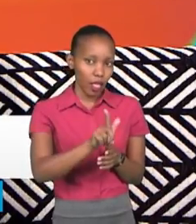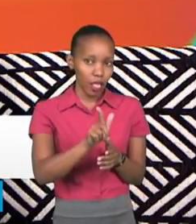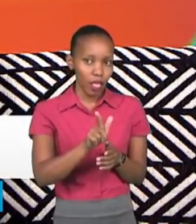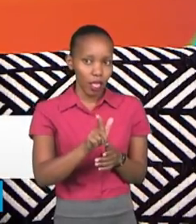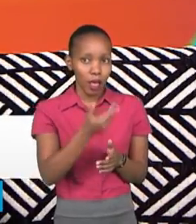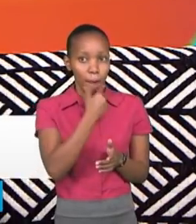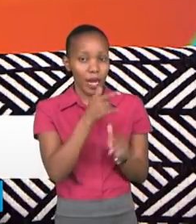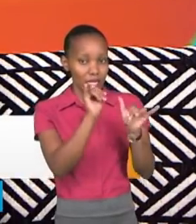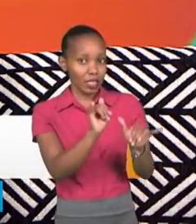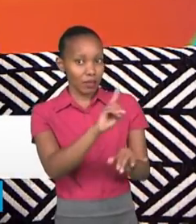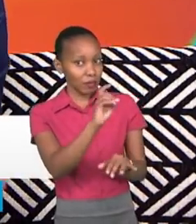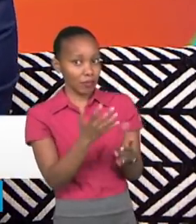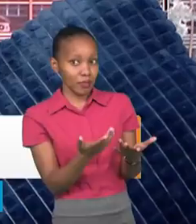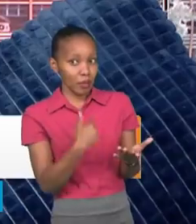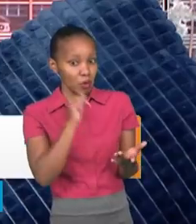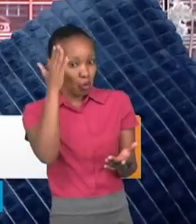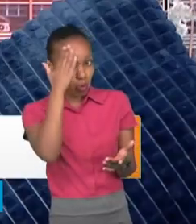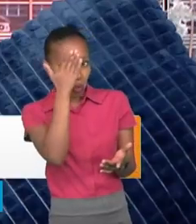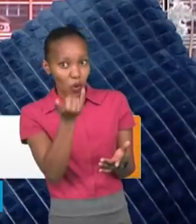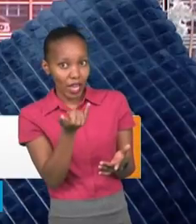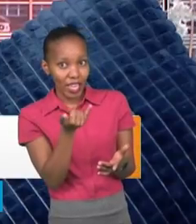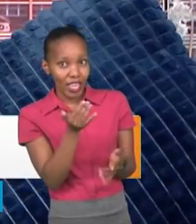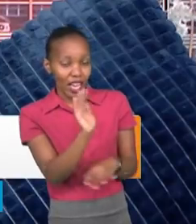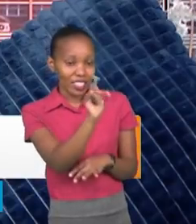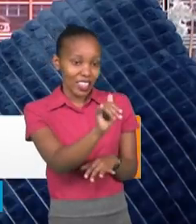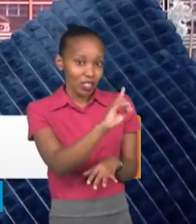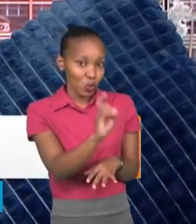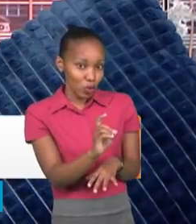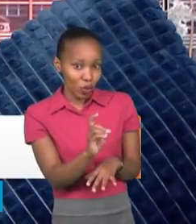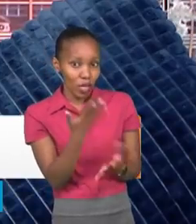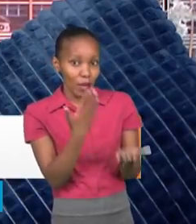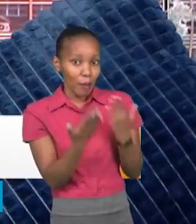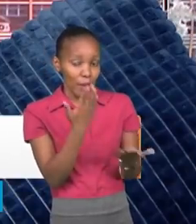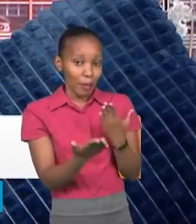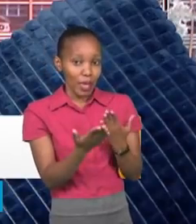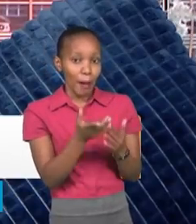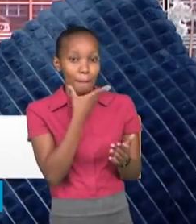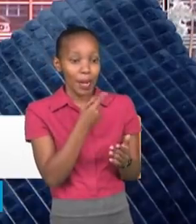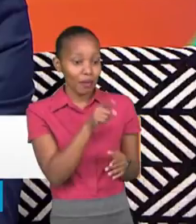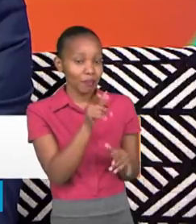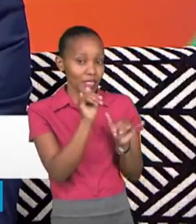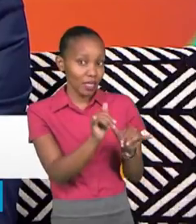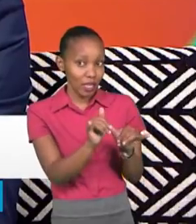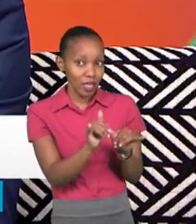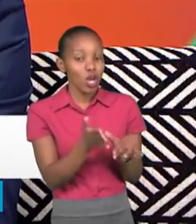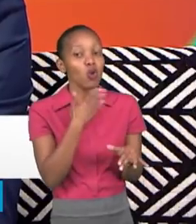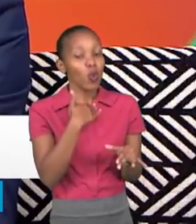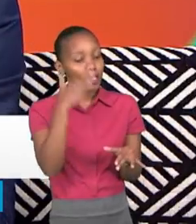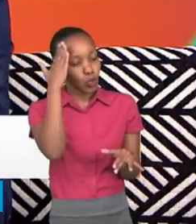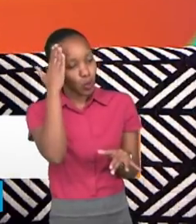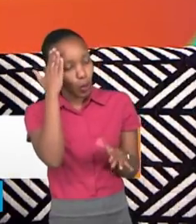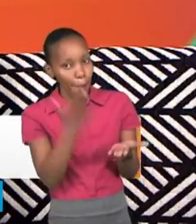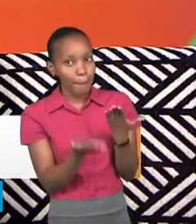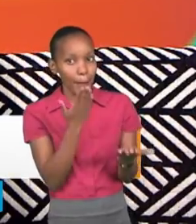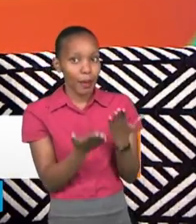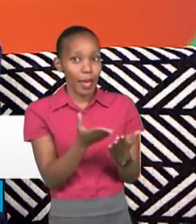be around? It's a very powerful. I don't know why he's asking the maybe consistency of Ricardo, or maybe what he wants to know is,